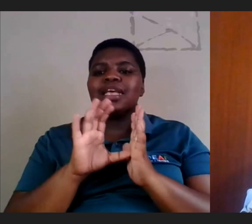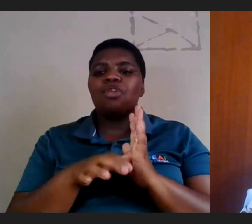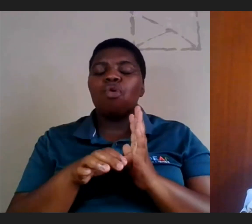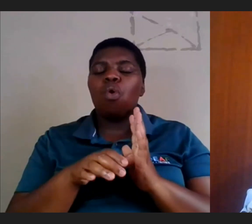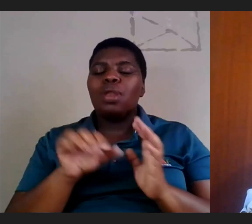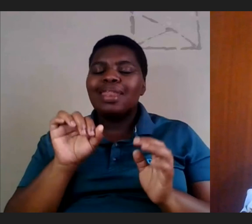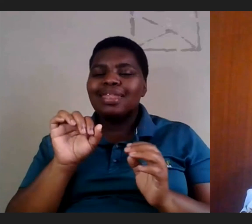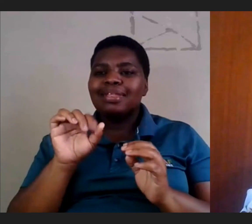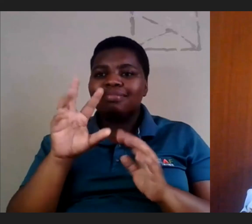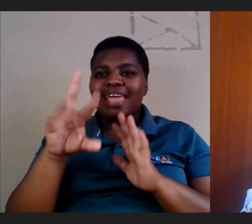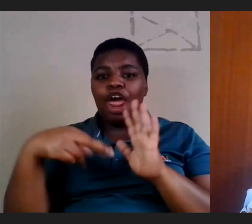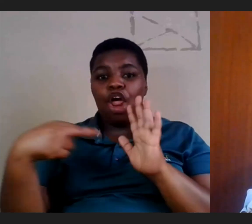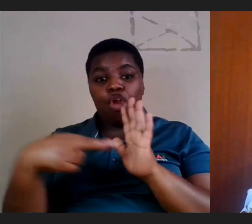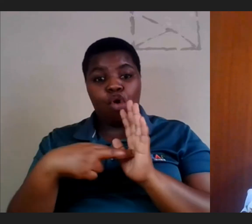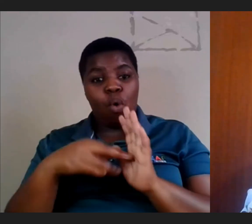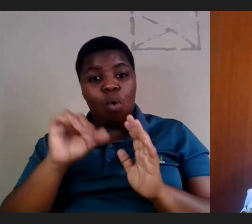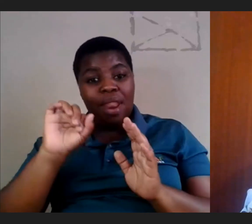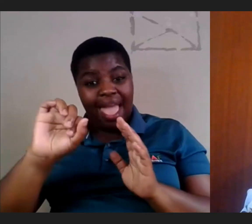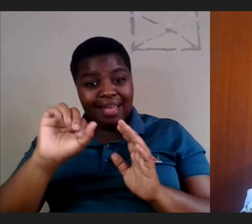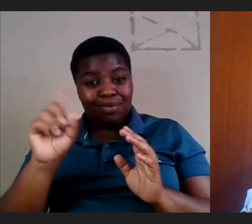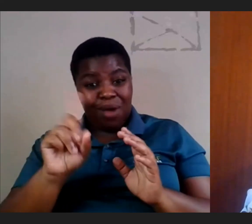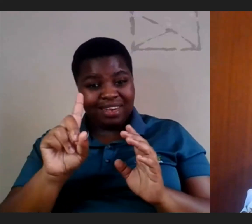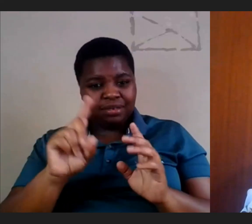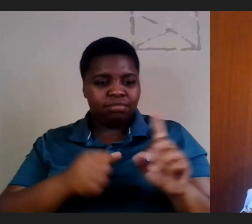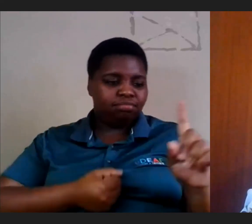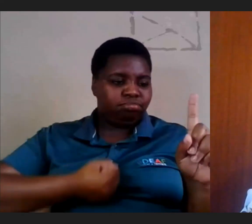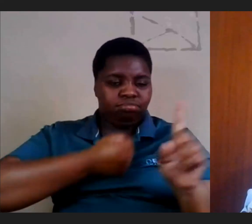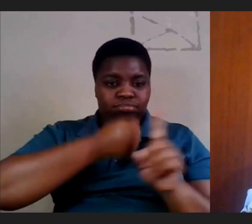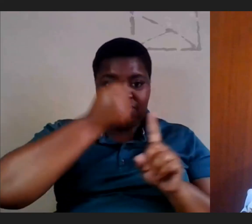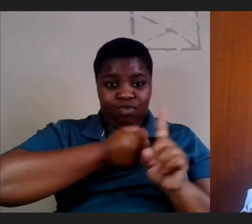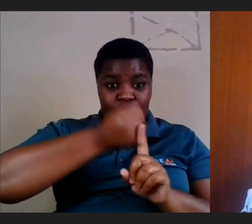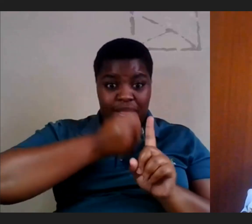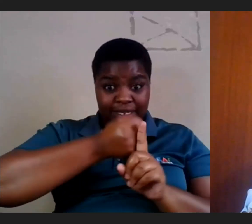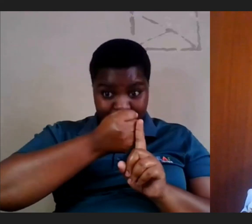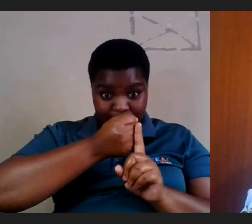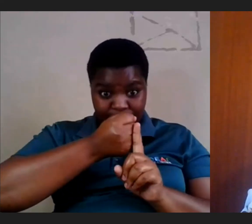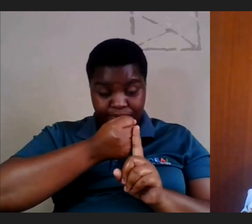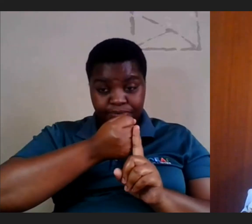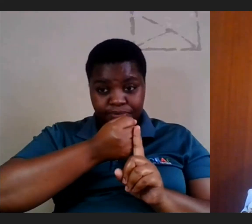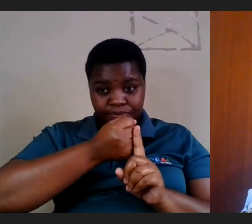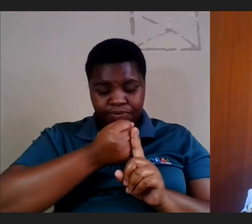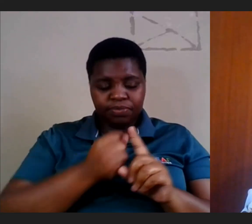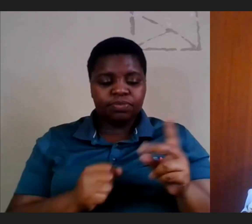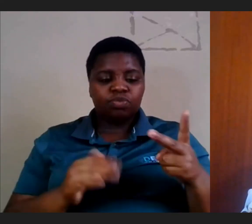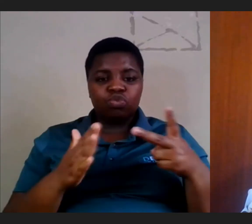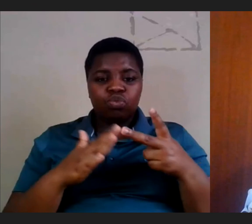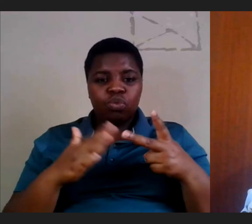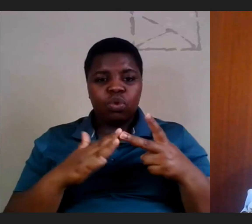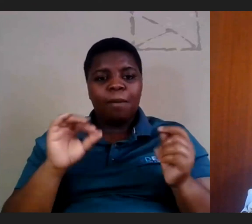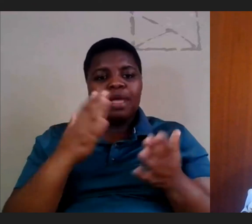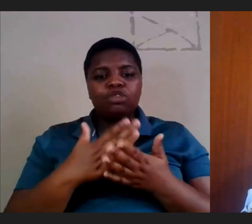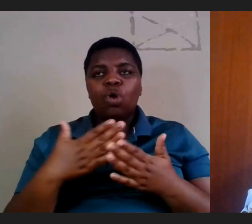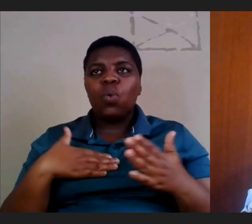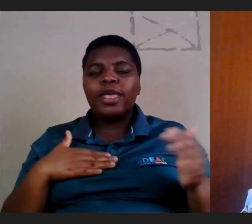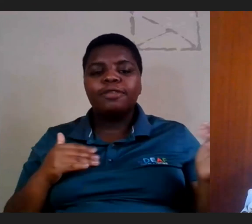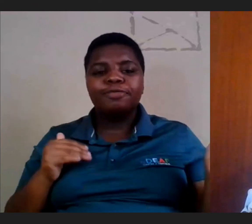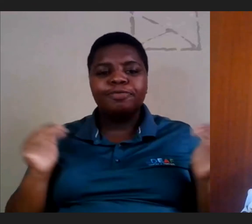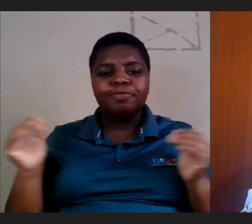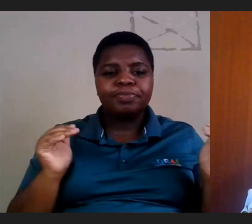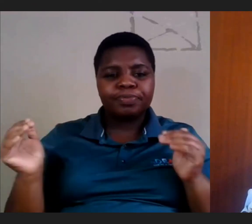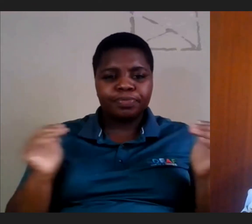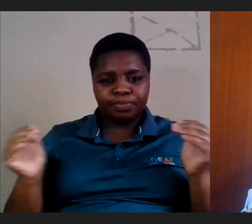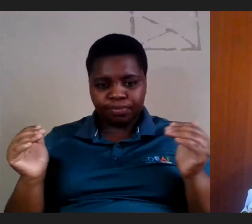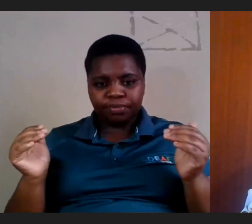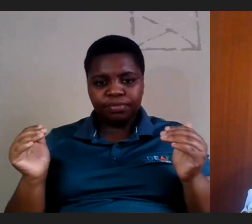is an advocacy role, and also to try and coordinate performance reporting of the